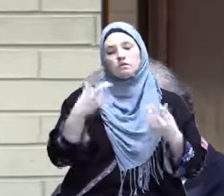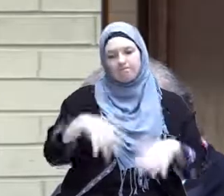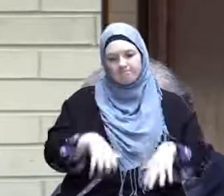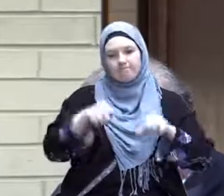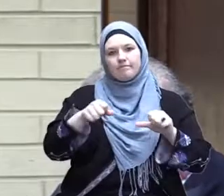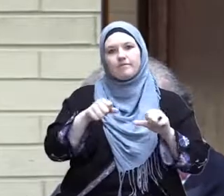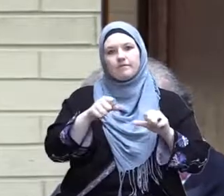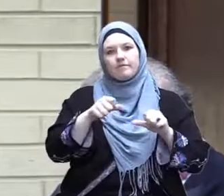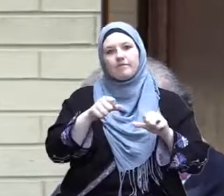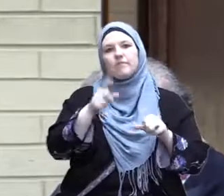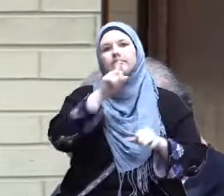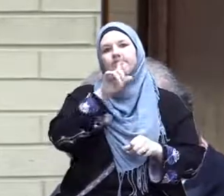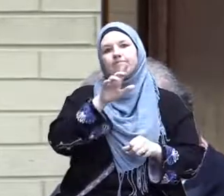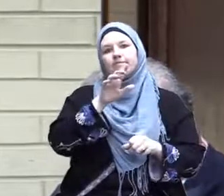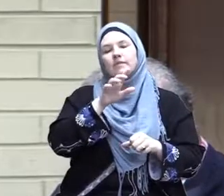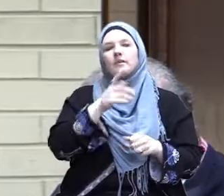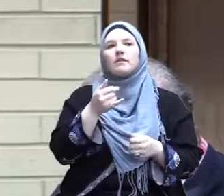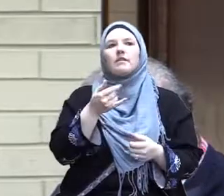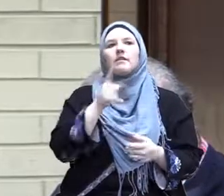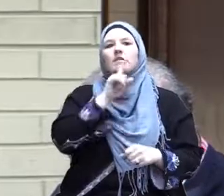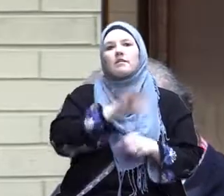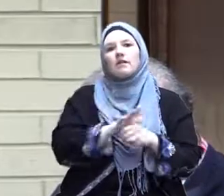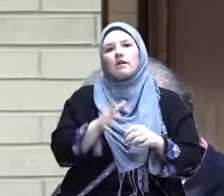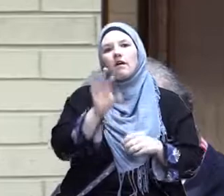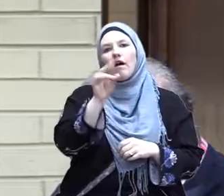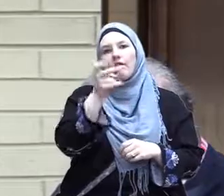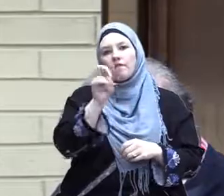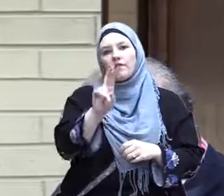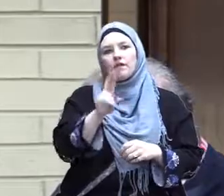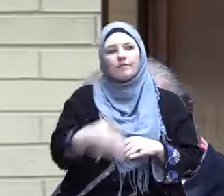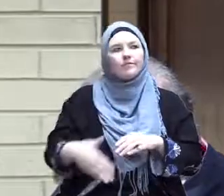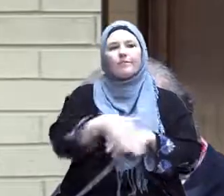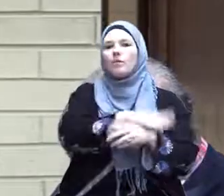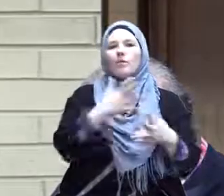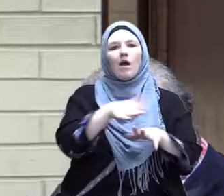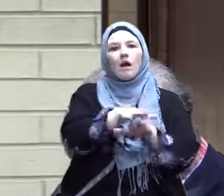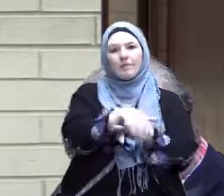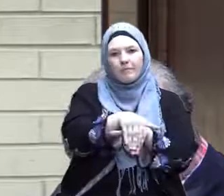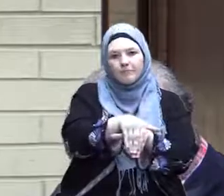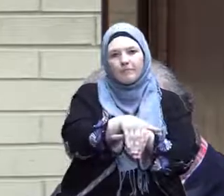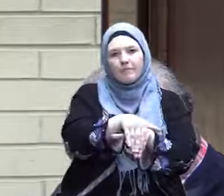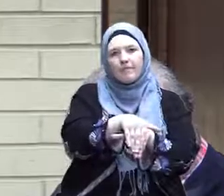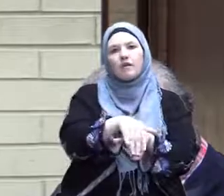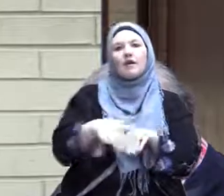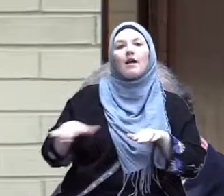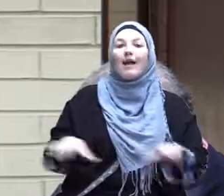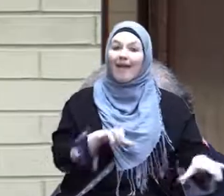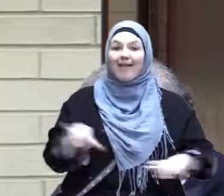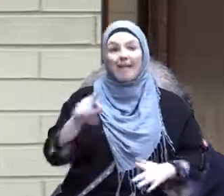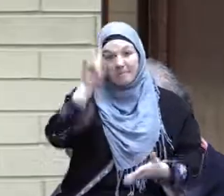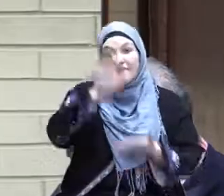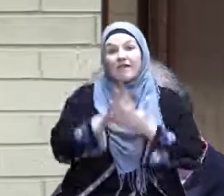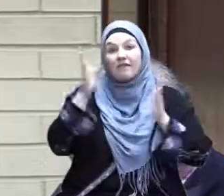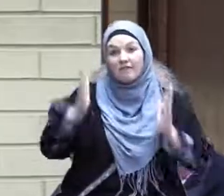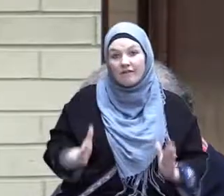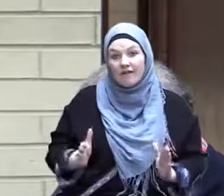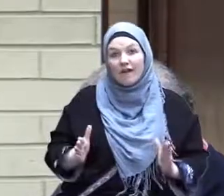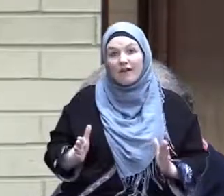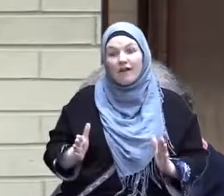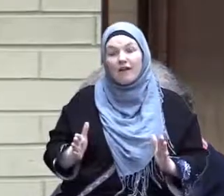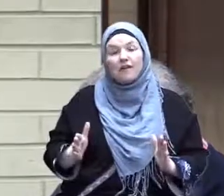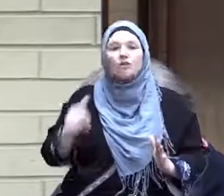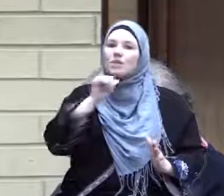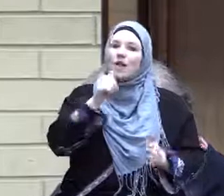a cover, and the cover was in being hypocrite, to pretend that he is a believer so that he doesn't